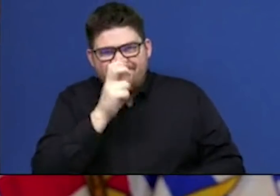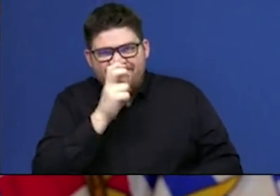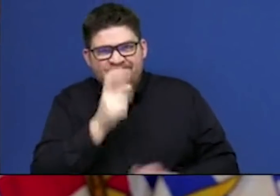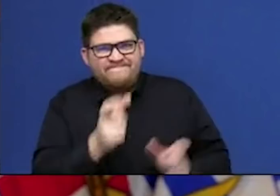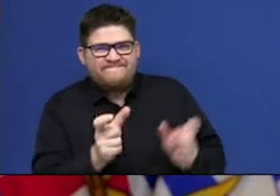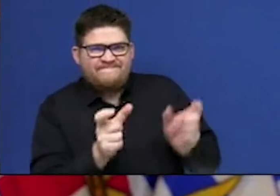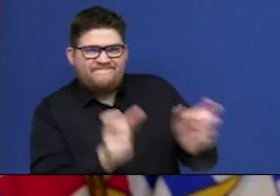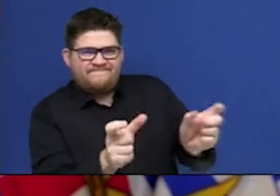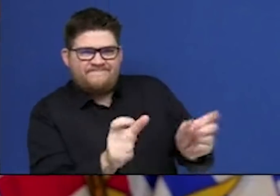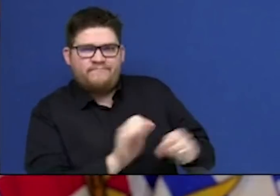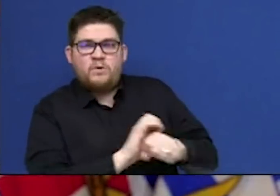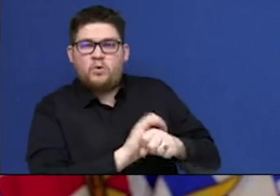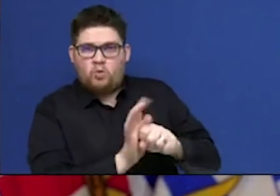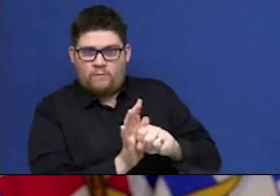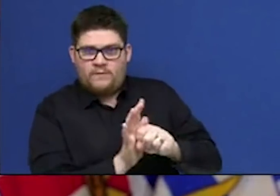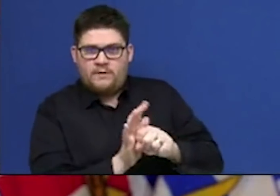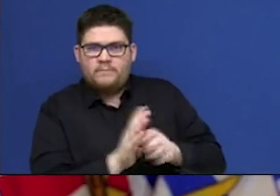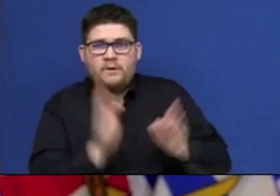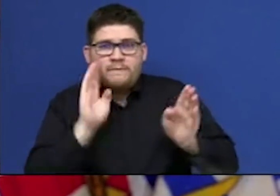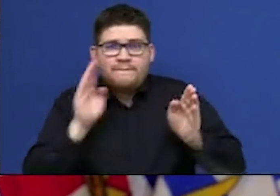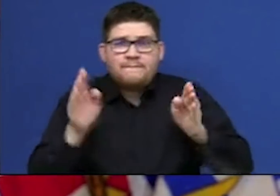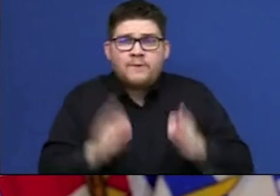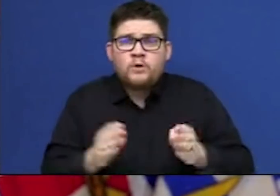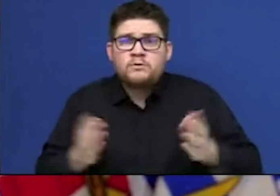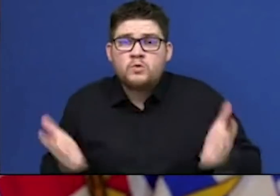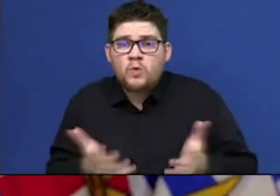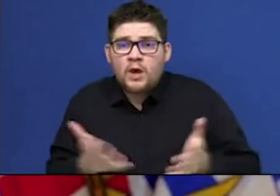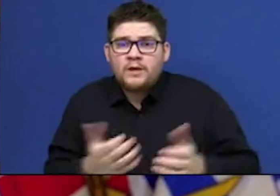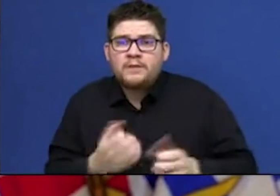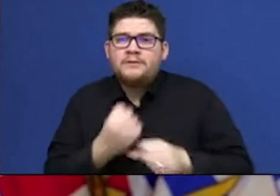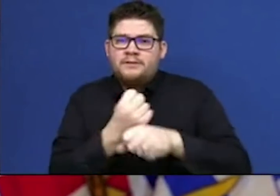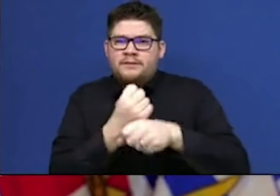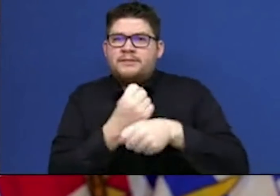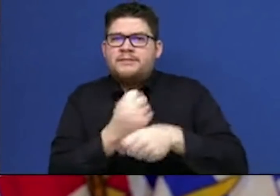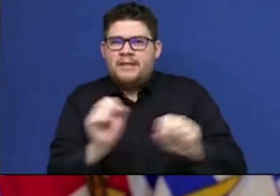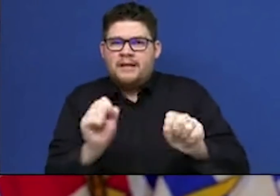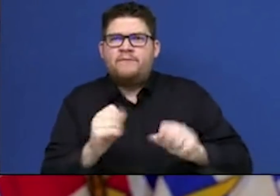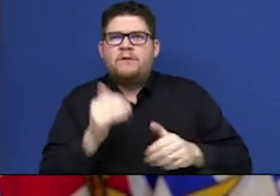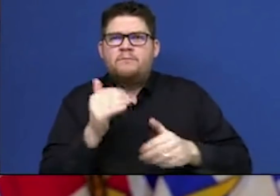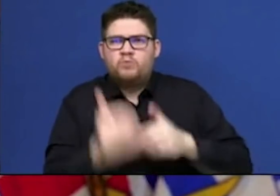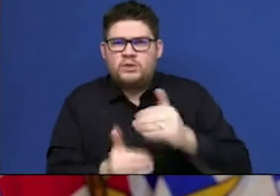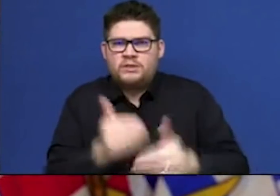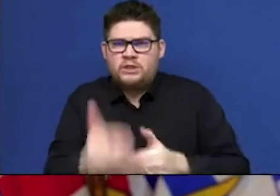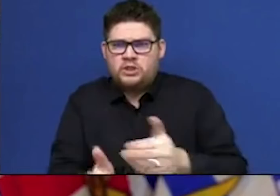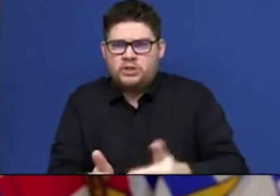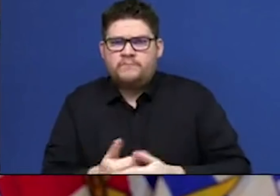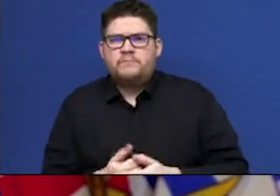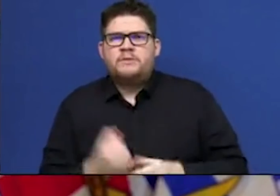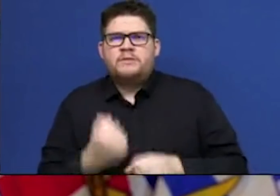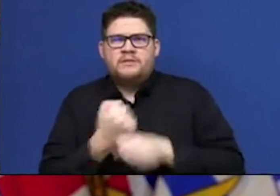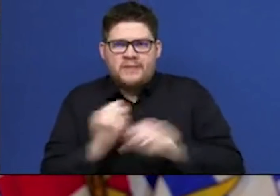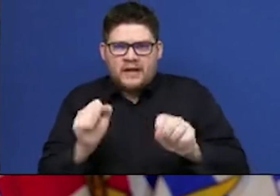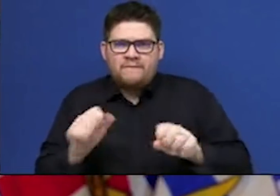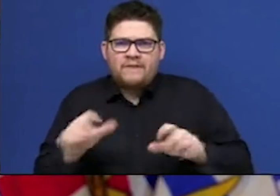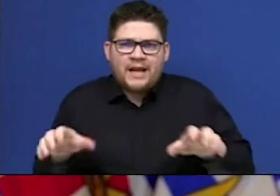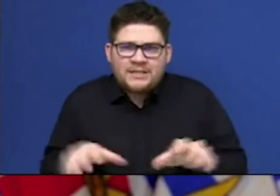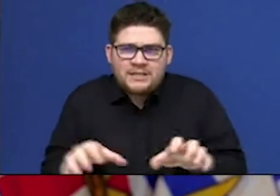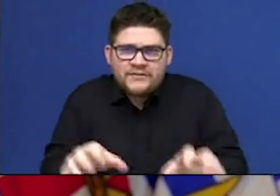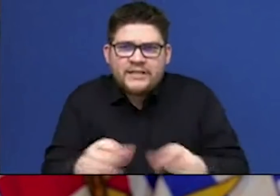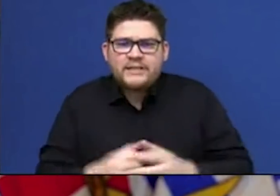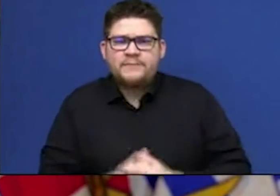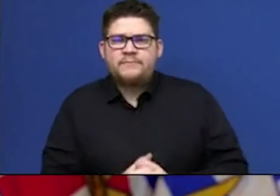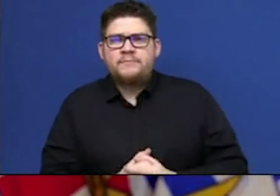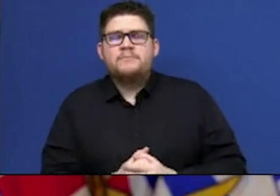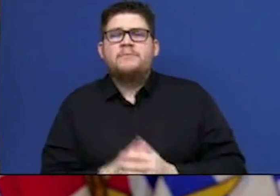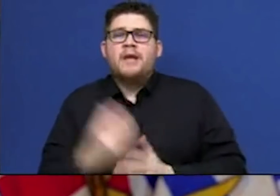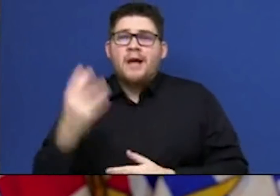those safe activities, particularly outdoors with small numbers of people, is what will get us through. At this time,